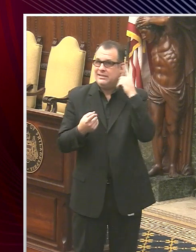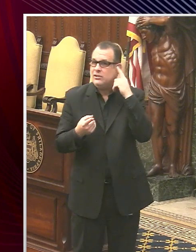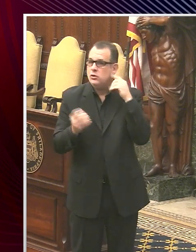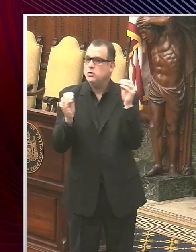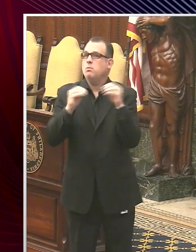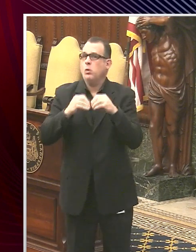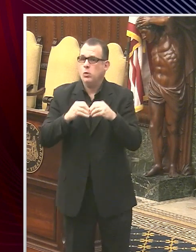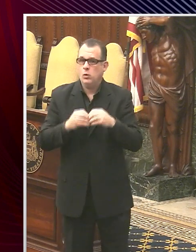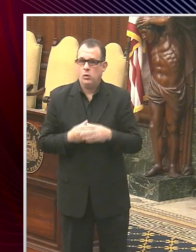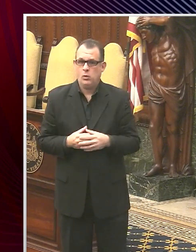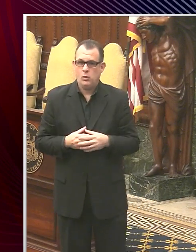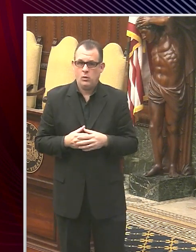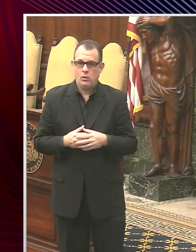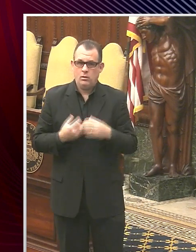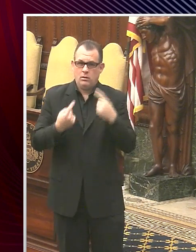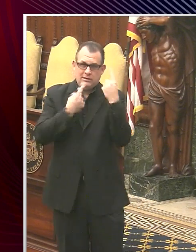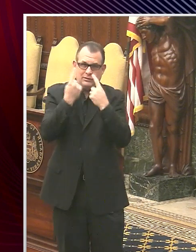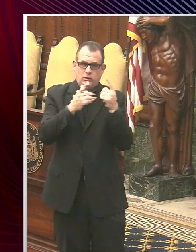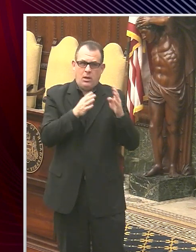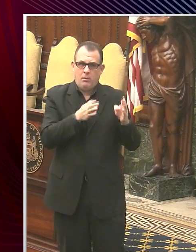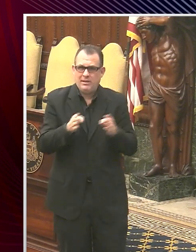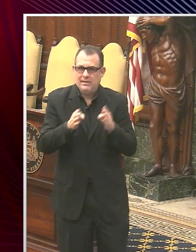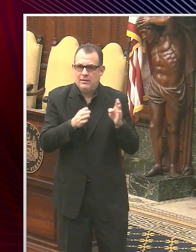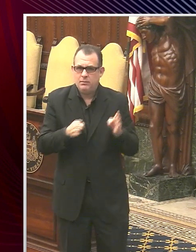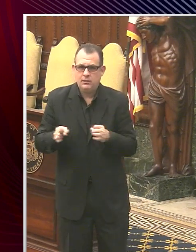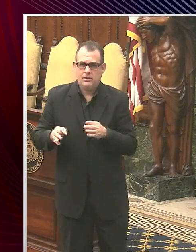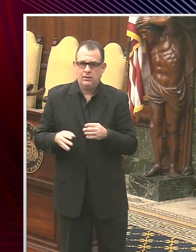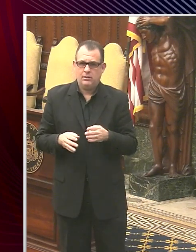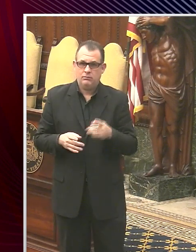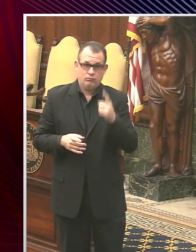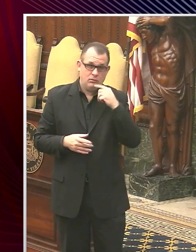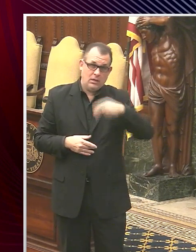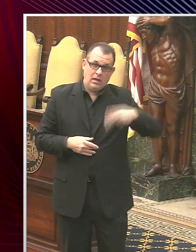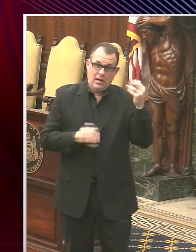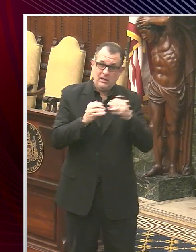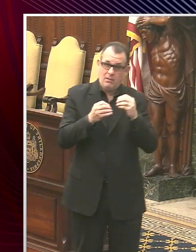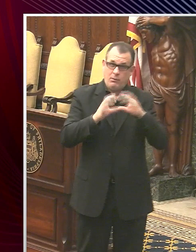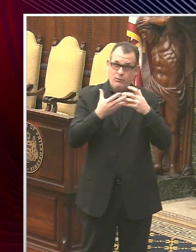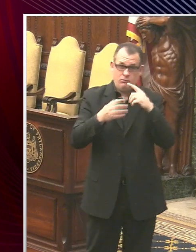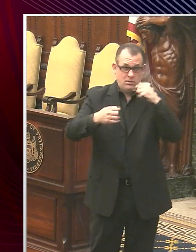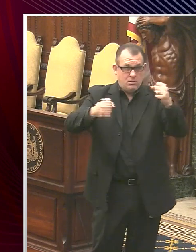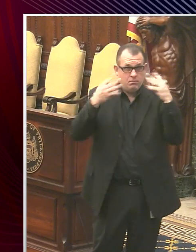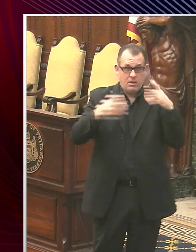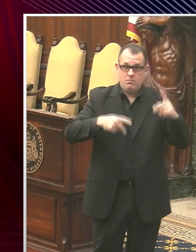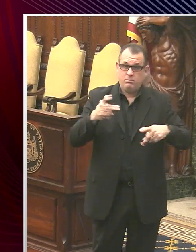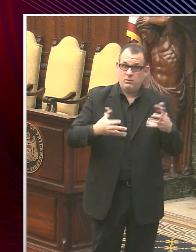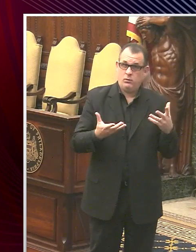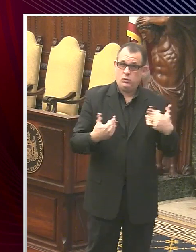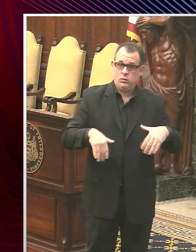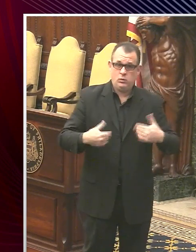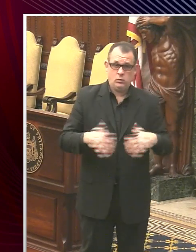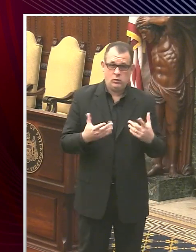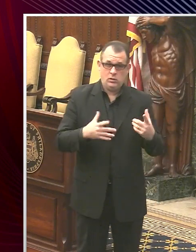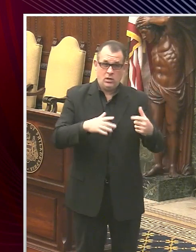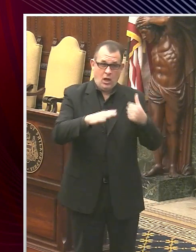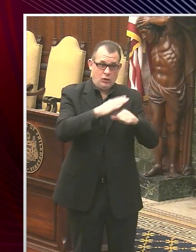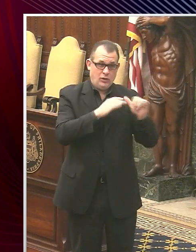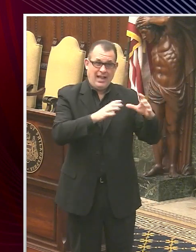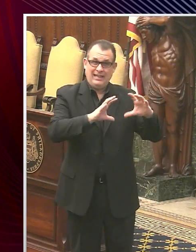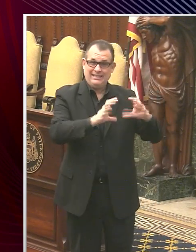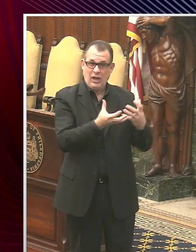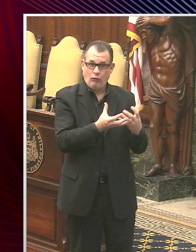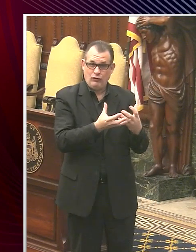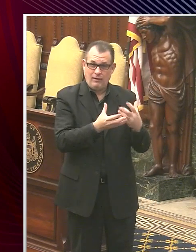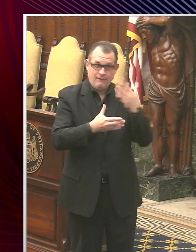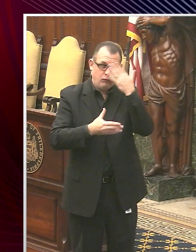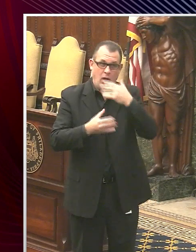I can answer that question for you. I can tell you that that group is a large group. There's many, many people who fall in that category of frontline essential workers.